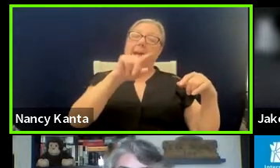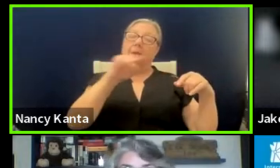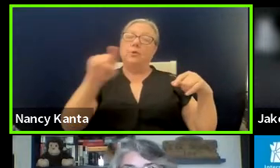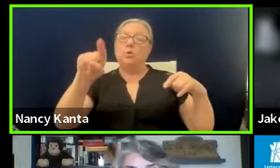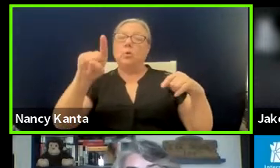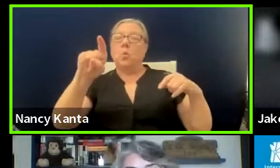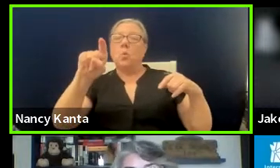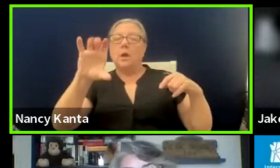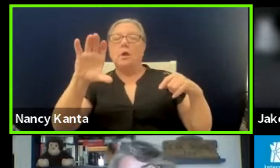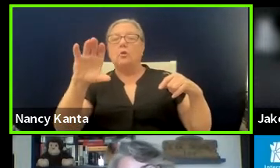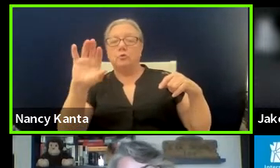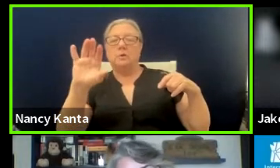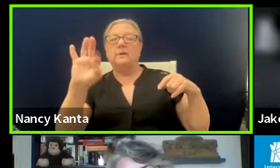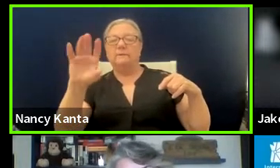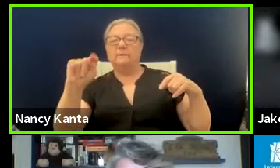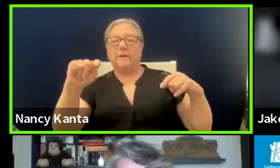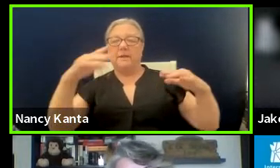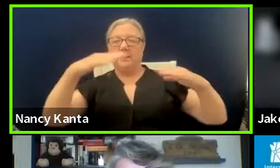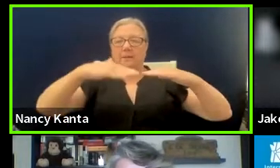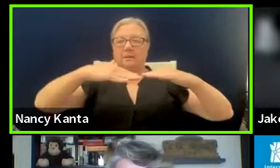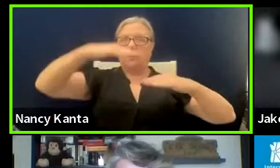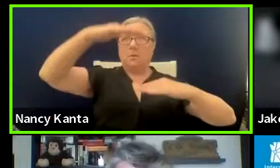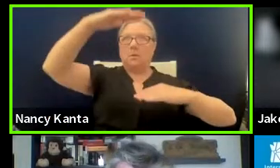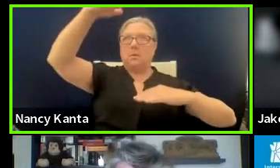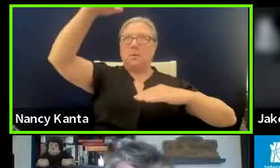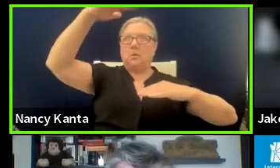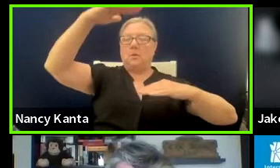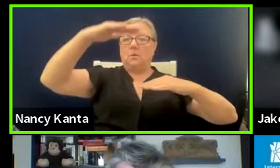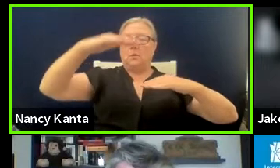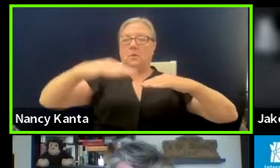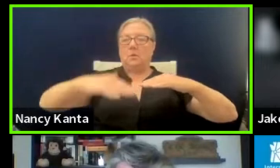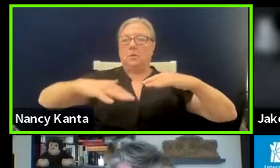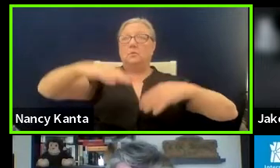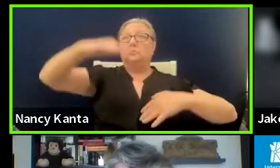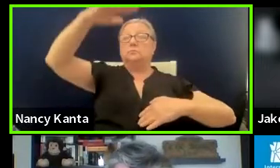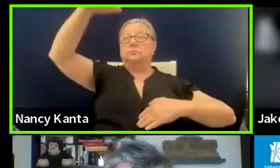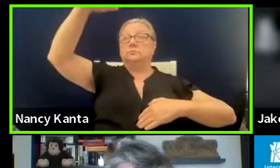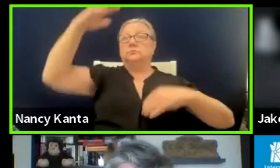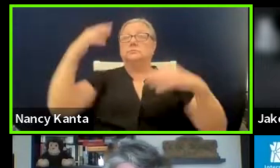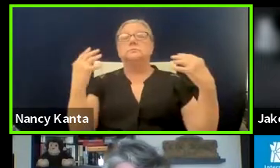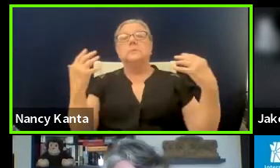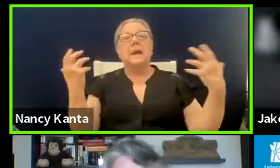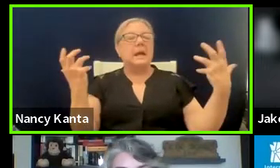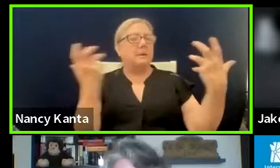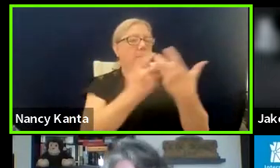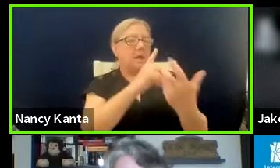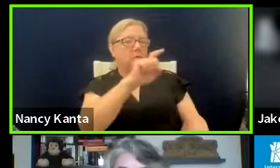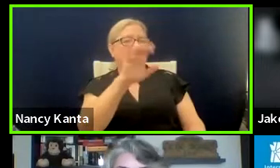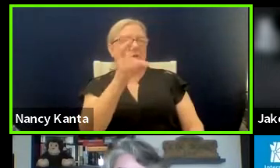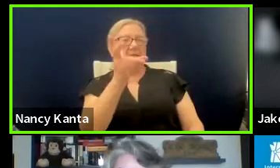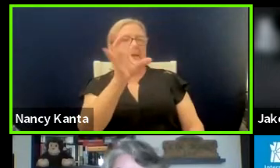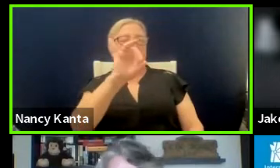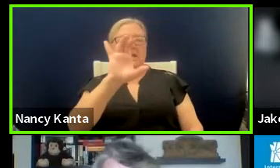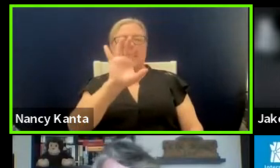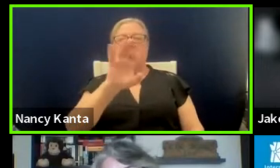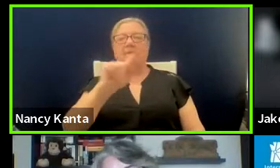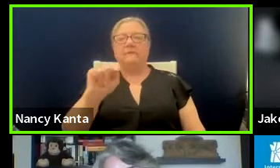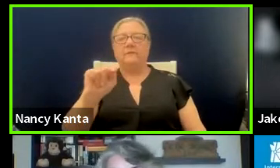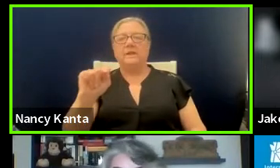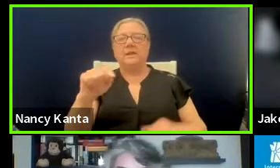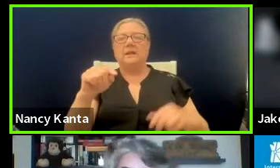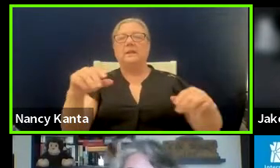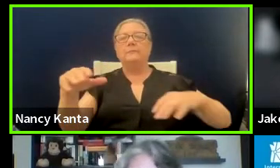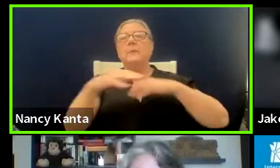And when it's fully lifted, it would match the 178 feet of vertical clearance of the existing bridge. Yeah,